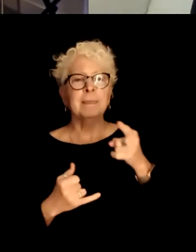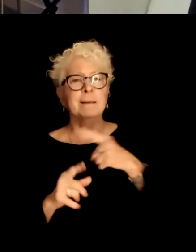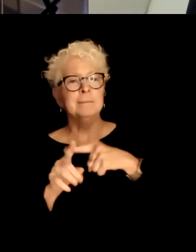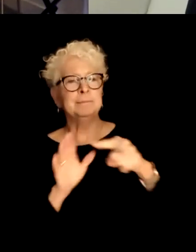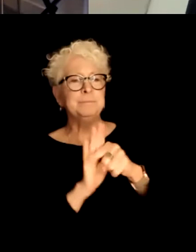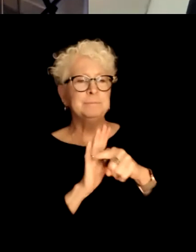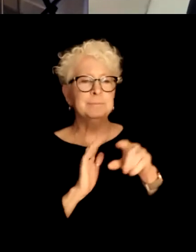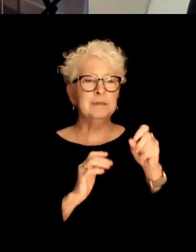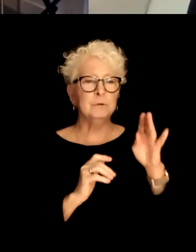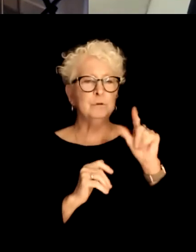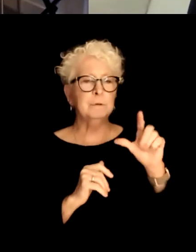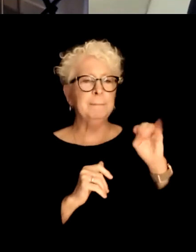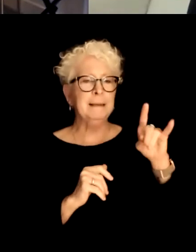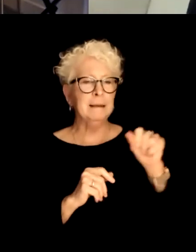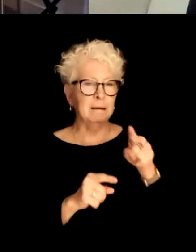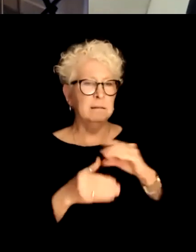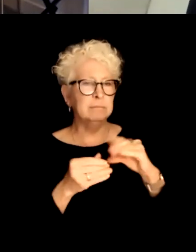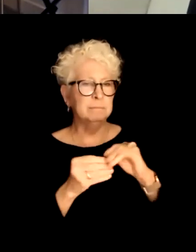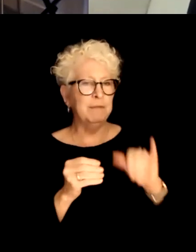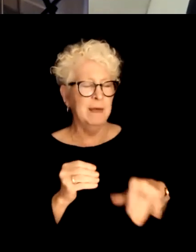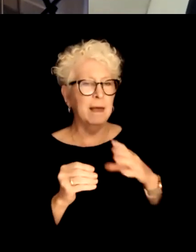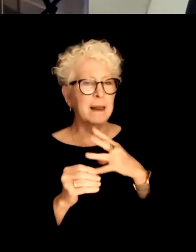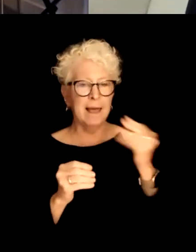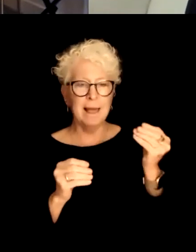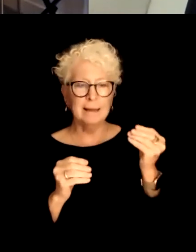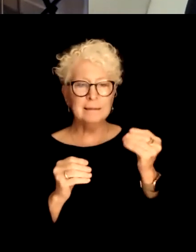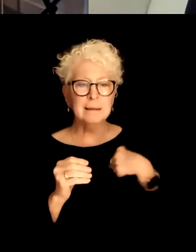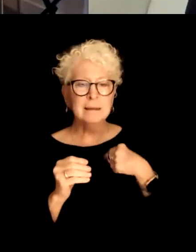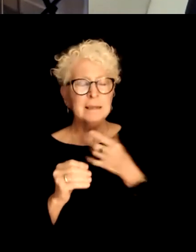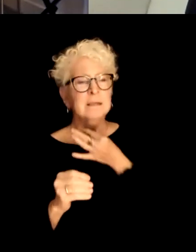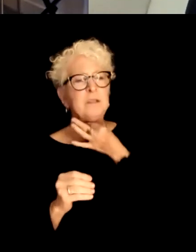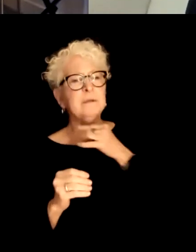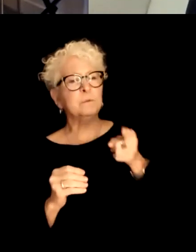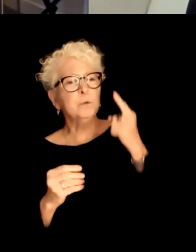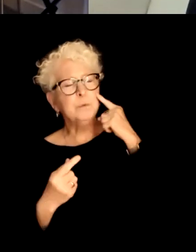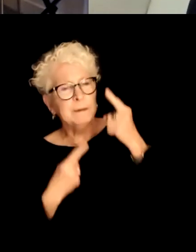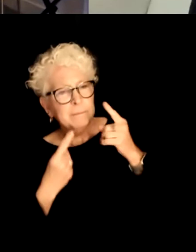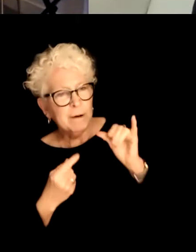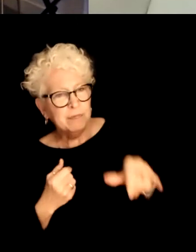And I'm just curious what you were kind of thinking of.